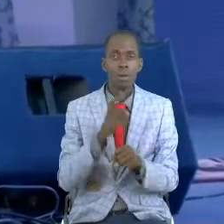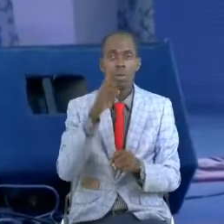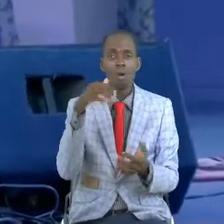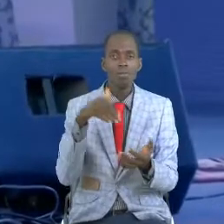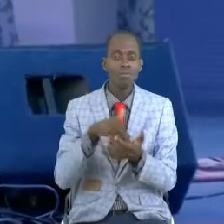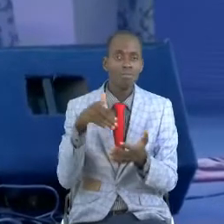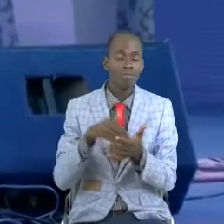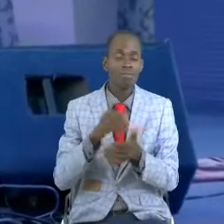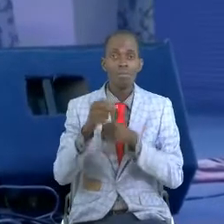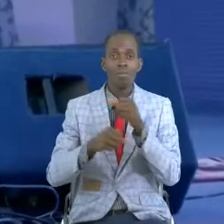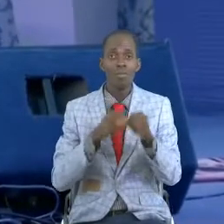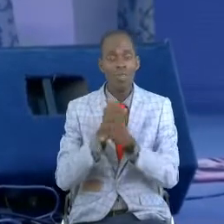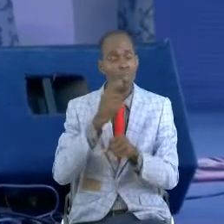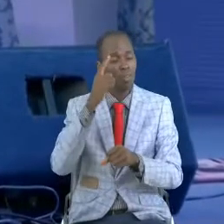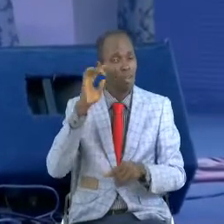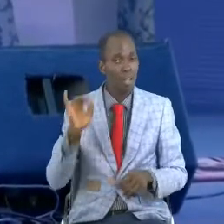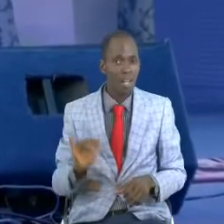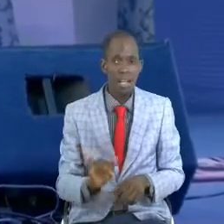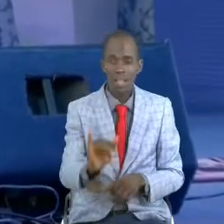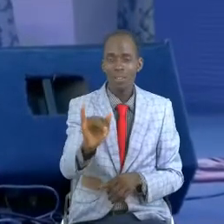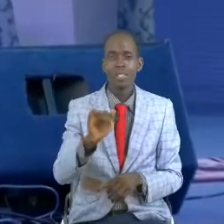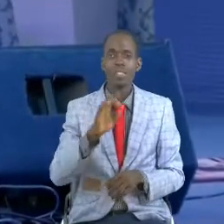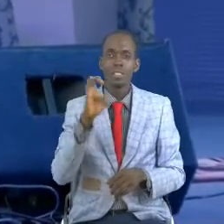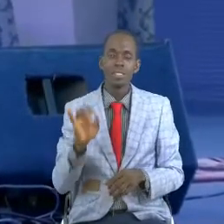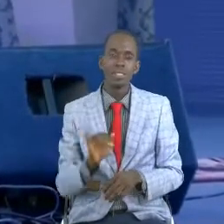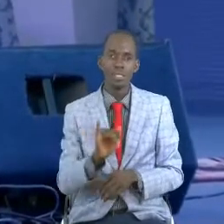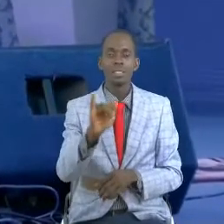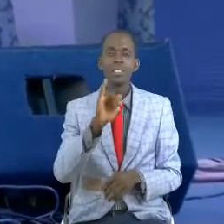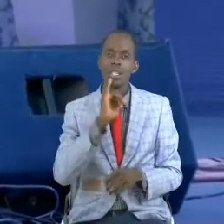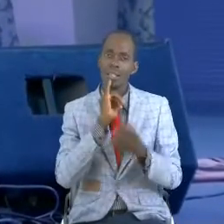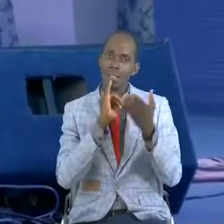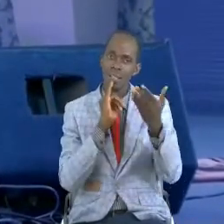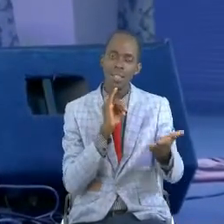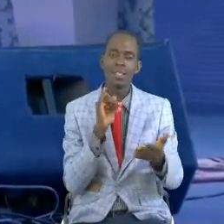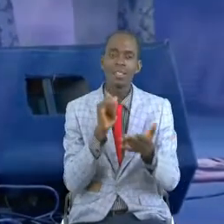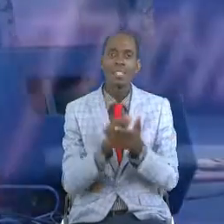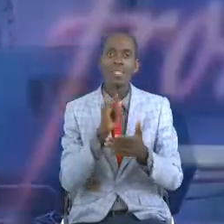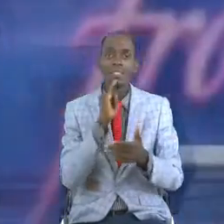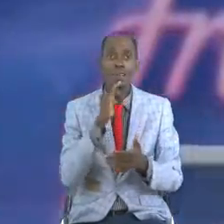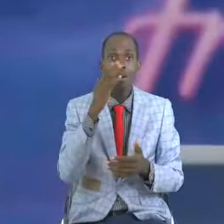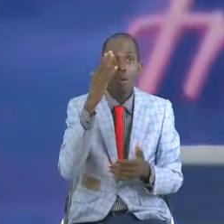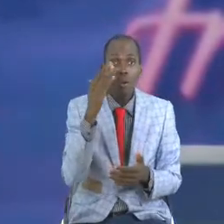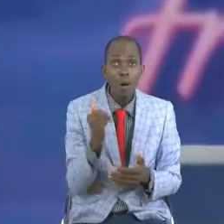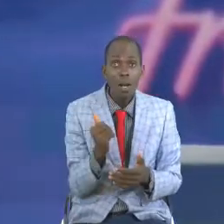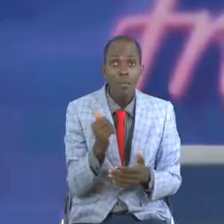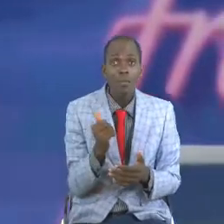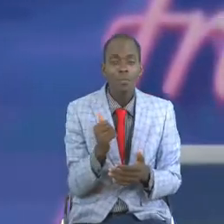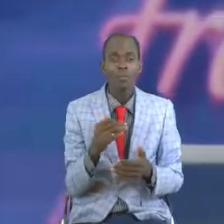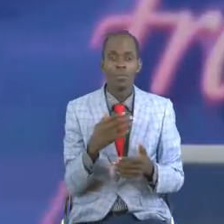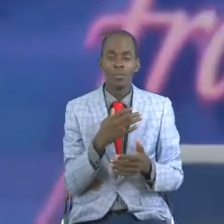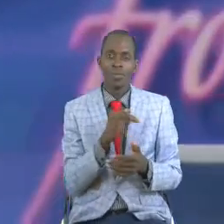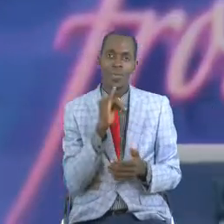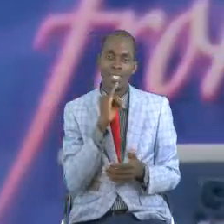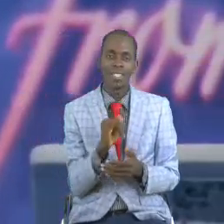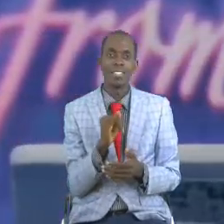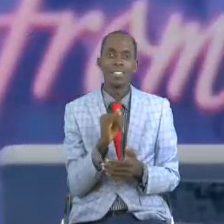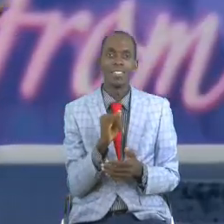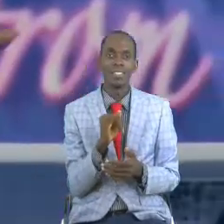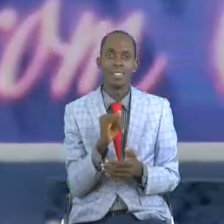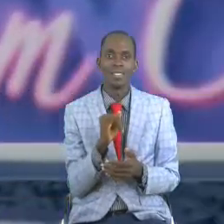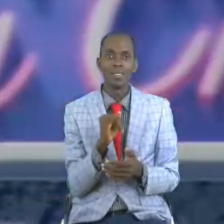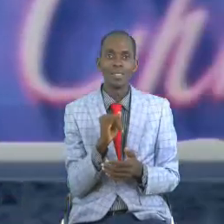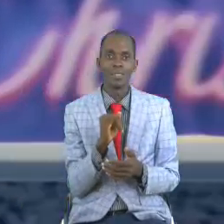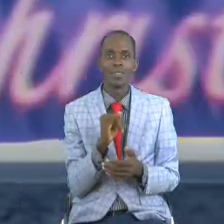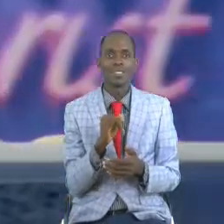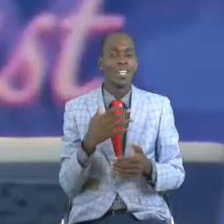ever eternity is there that's why we care from the lord we get hope we get